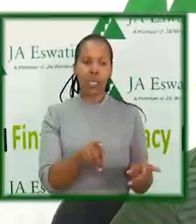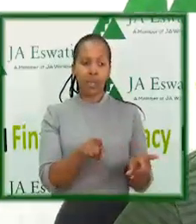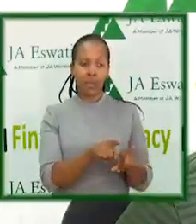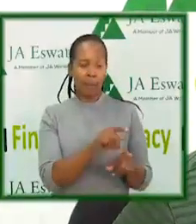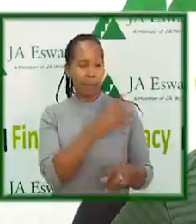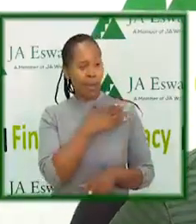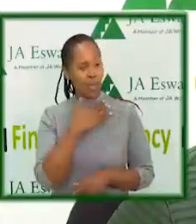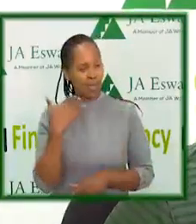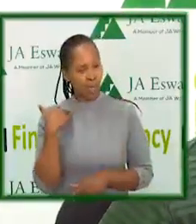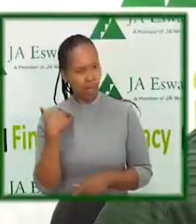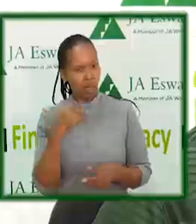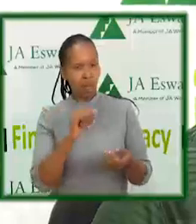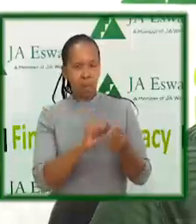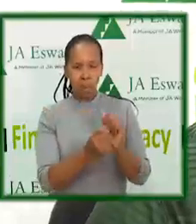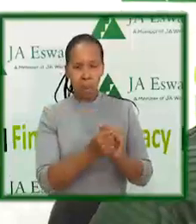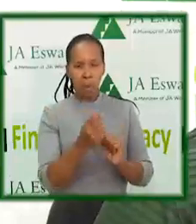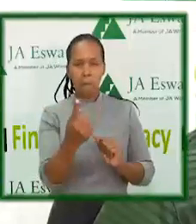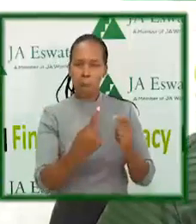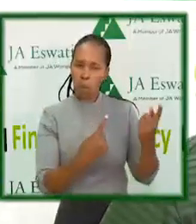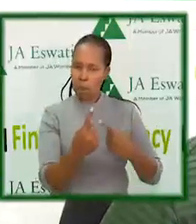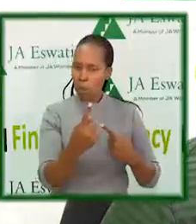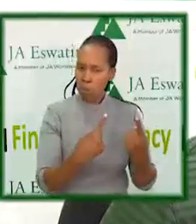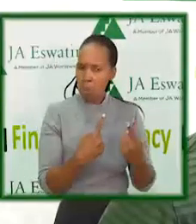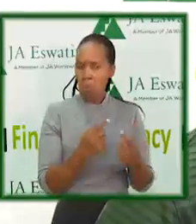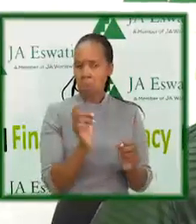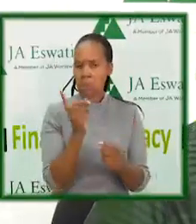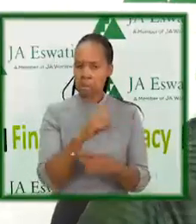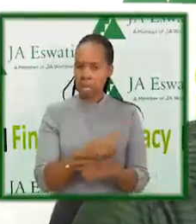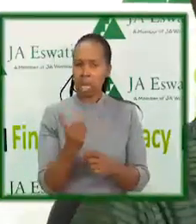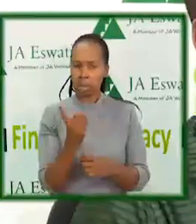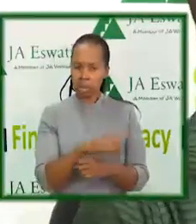the problems that come up every day. We cannot just have